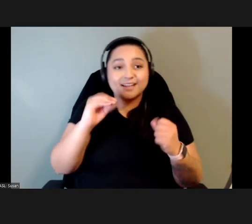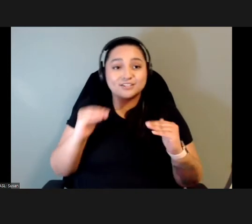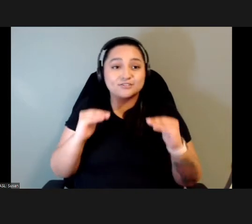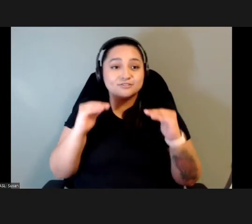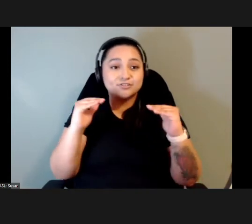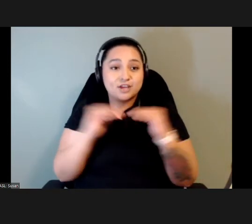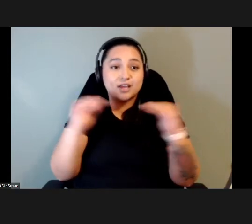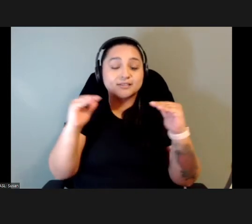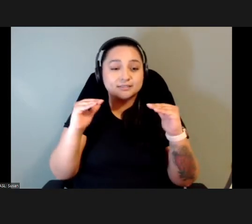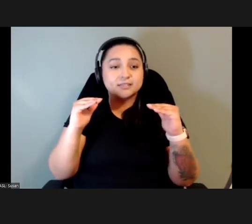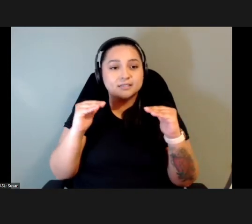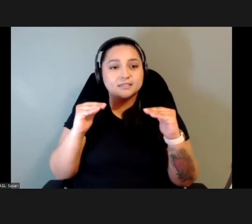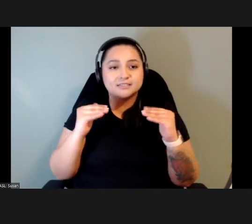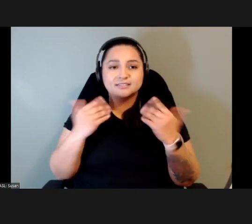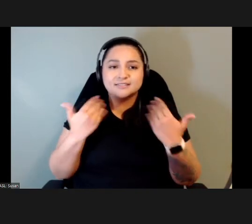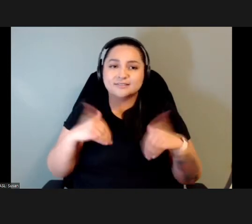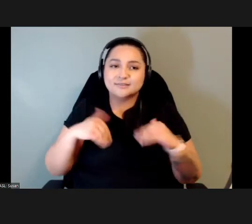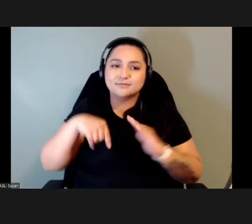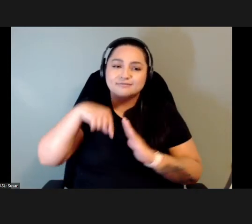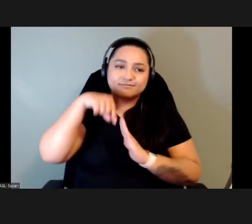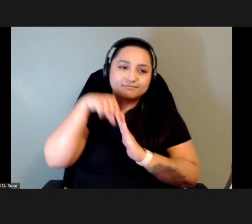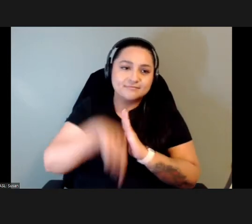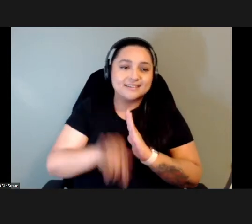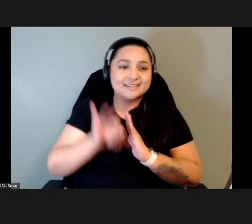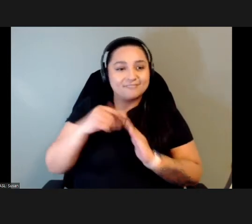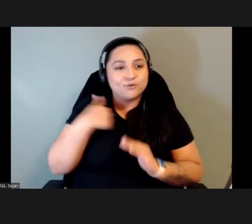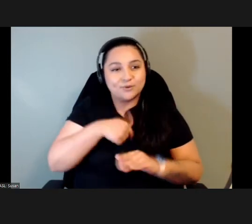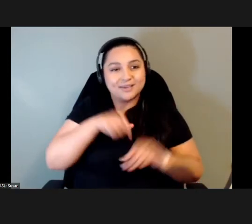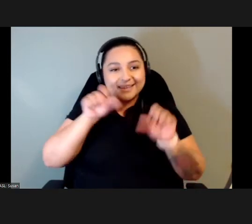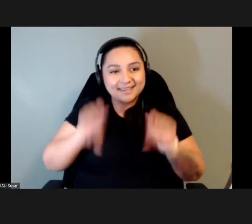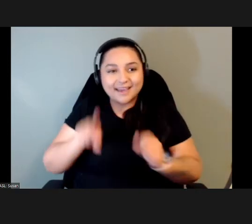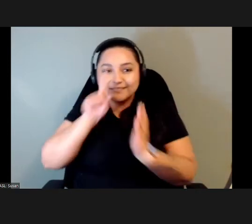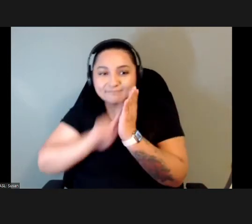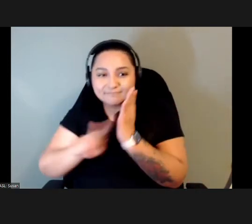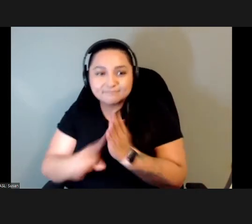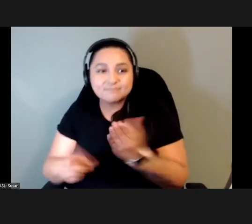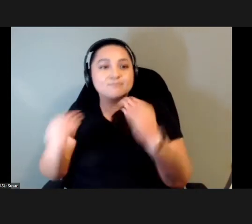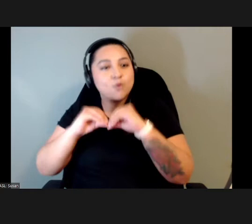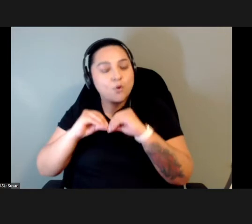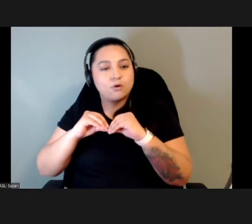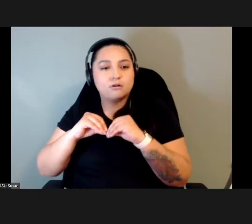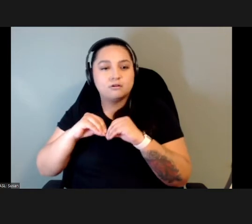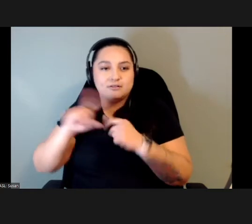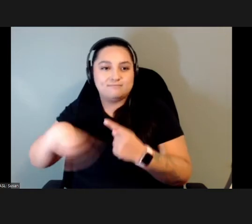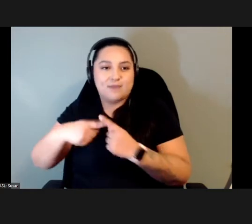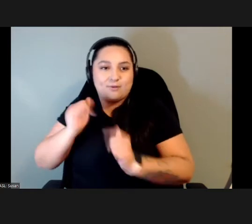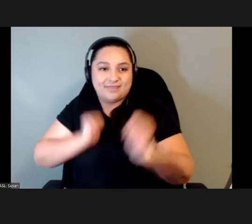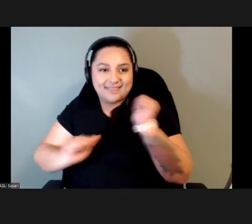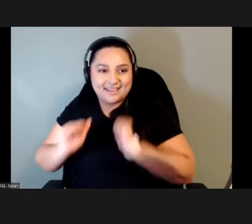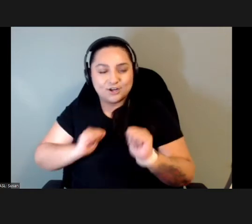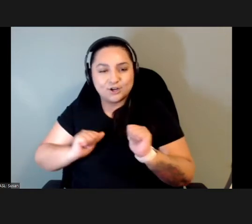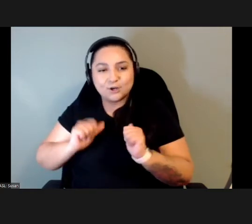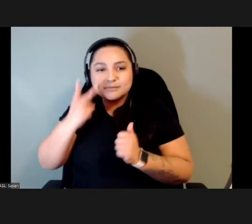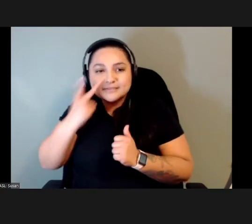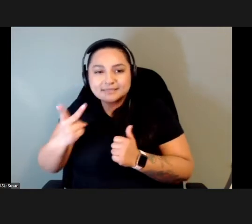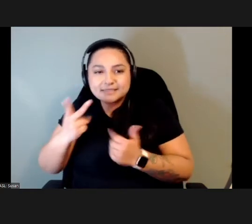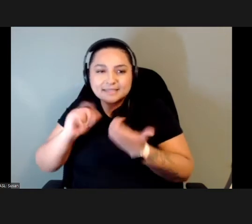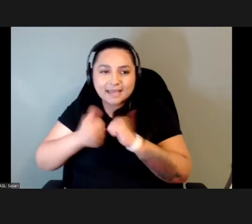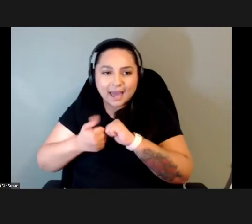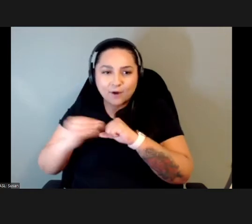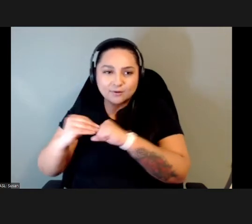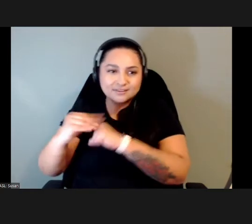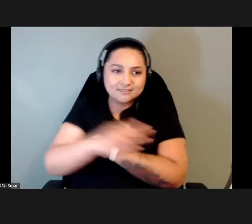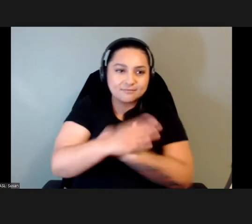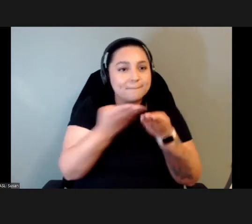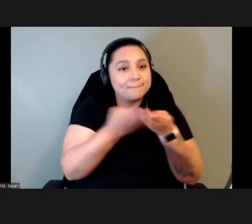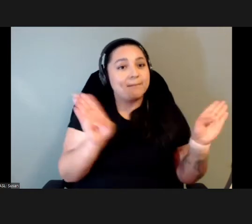on more research on theater and see the public health implications. So I'm very hopeful, and I think there's a lot of work to be